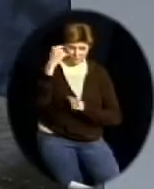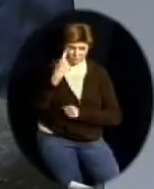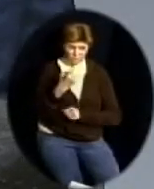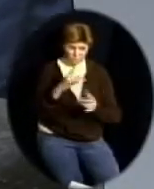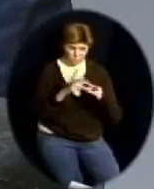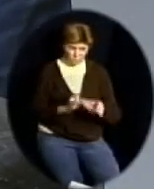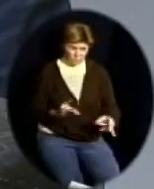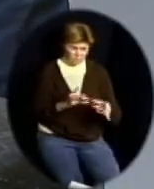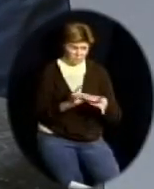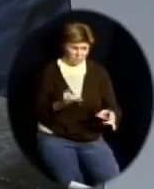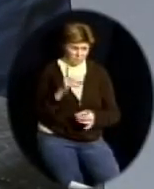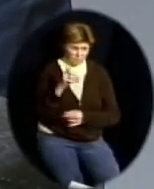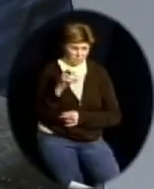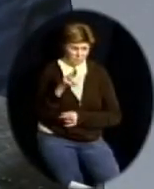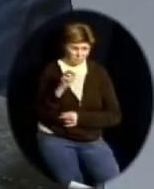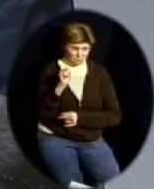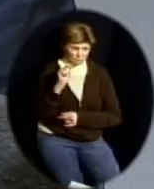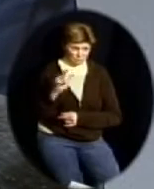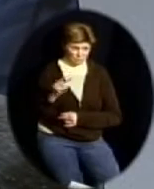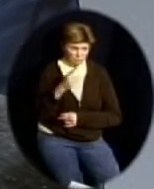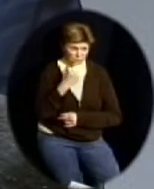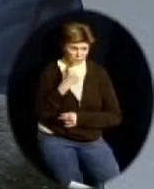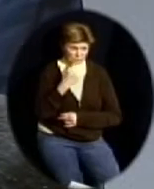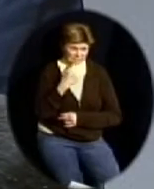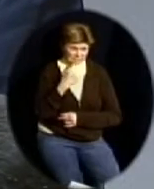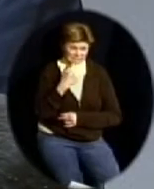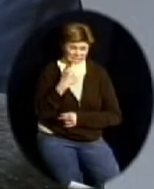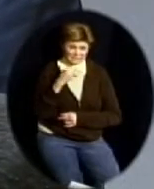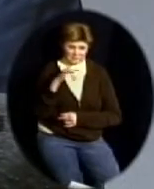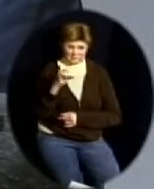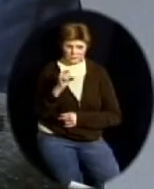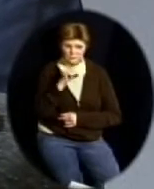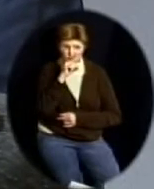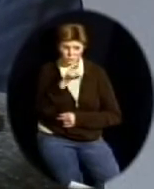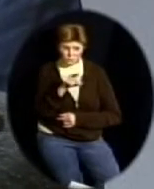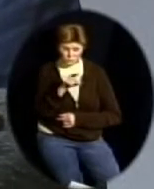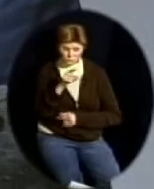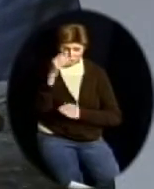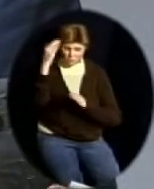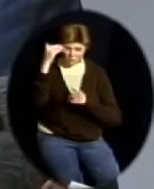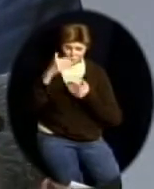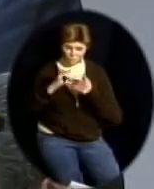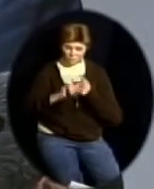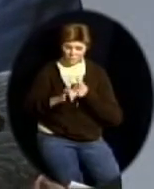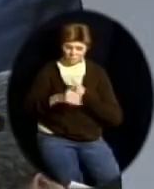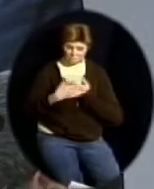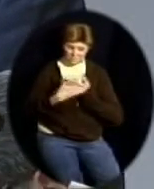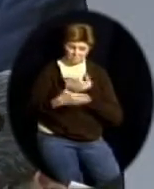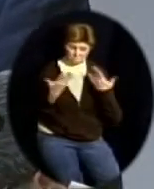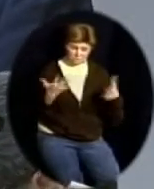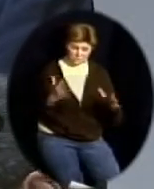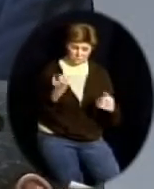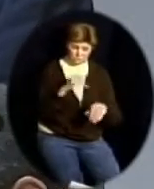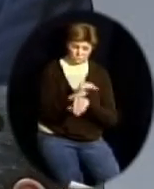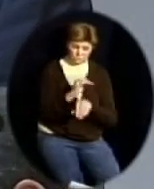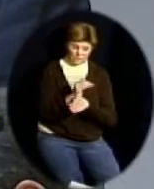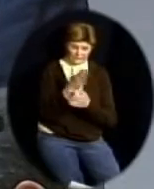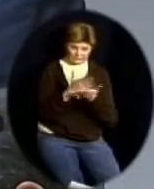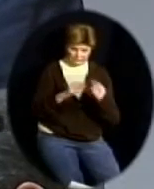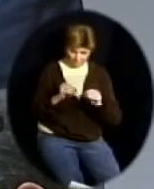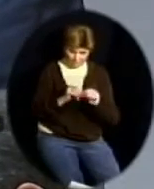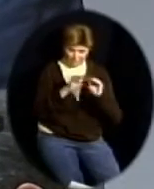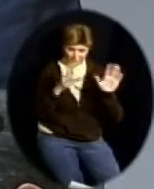said in her preliminary comments is true, and I hope that is that after this evening there is some clarity to what we're talking